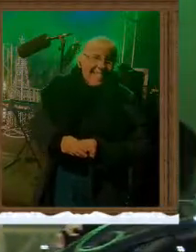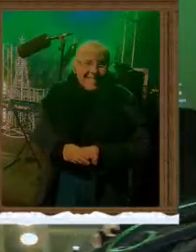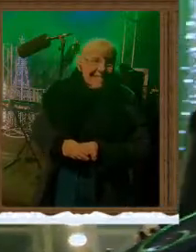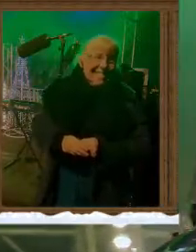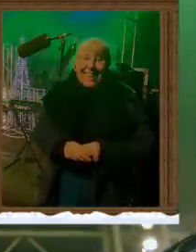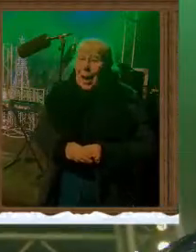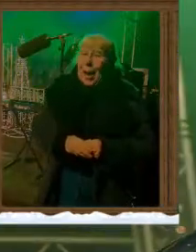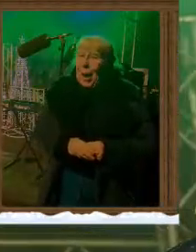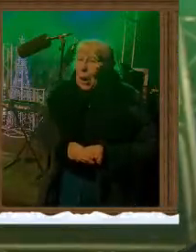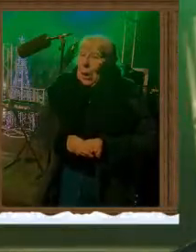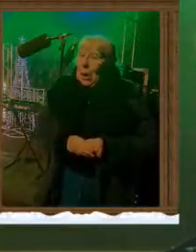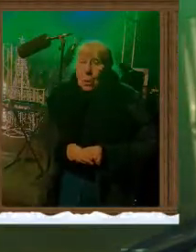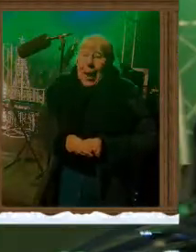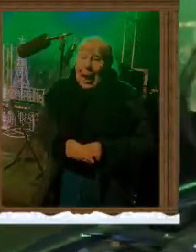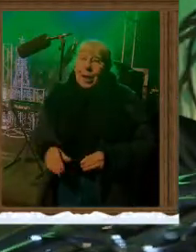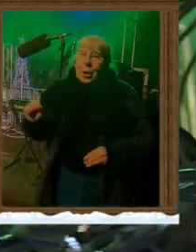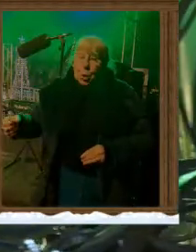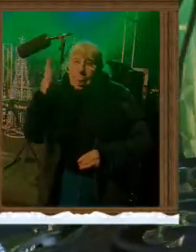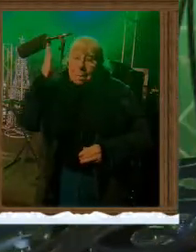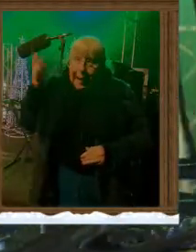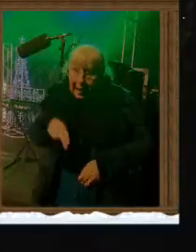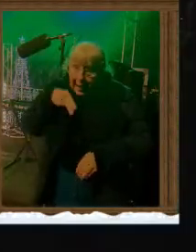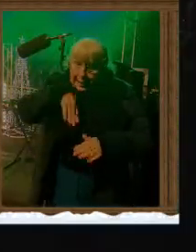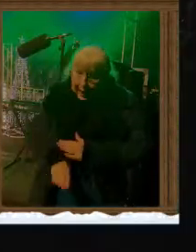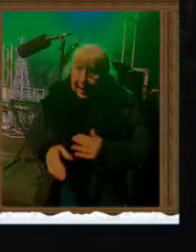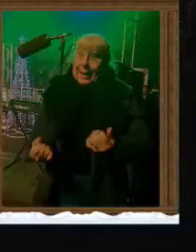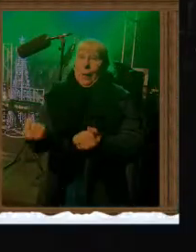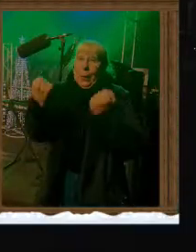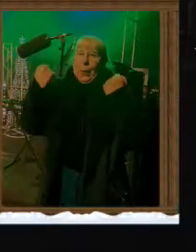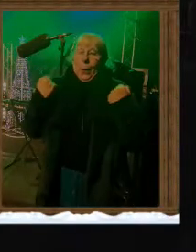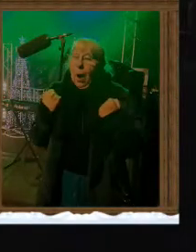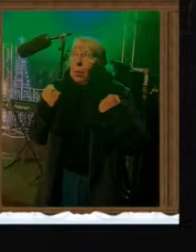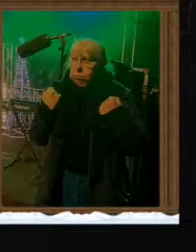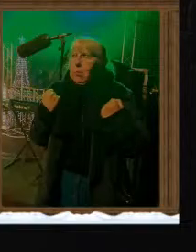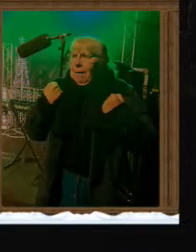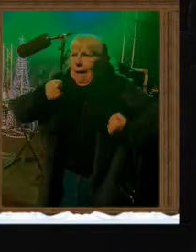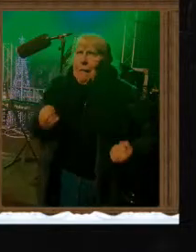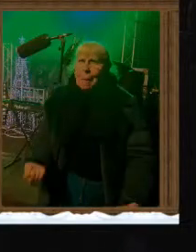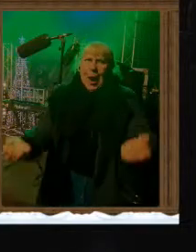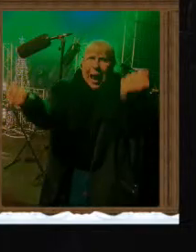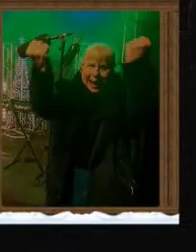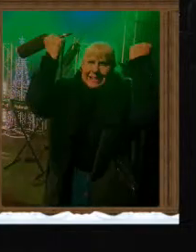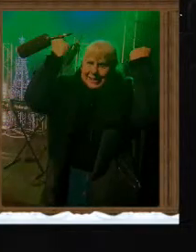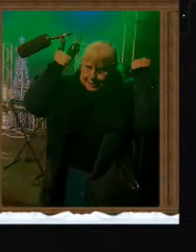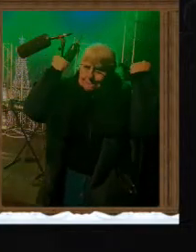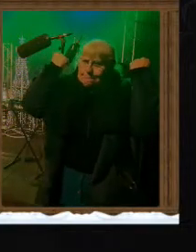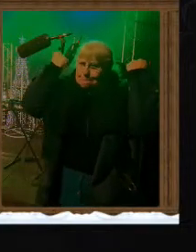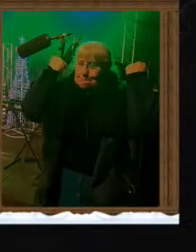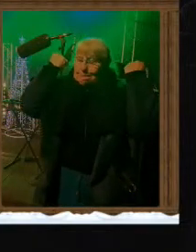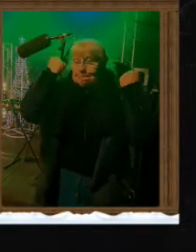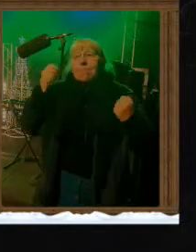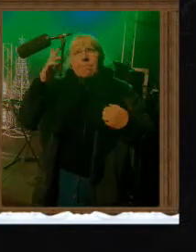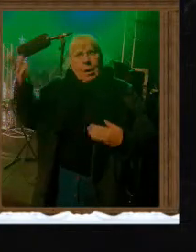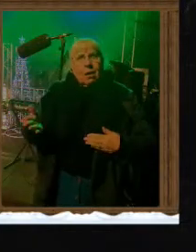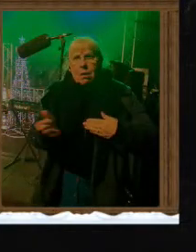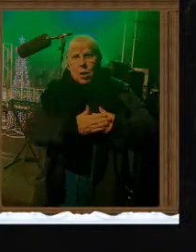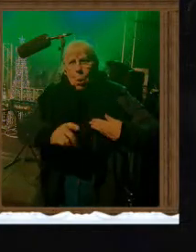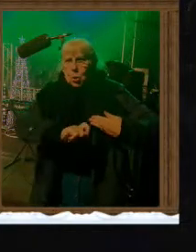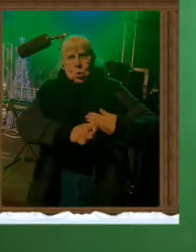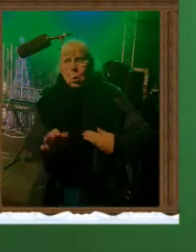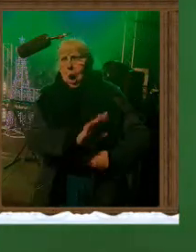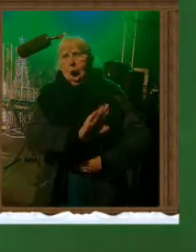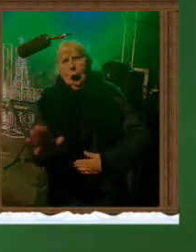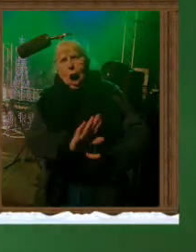When you jump into your bed, better cover up your head. Don't you lock